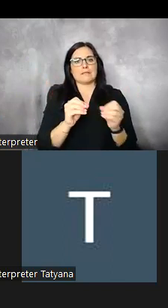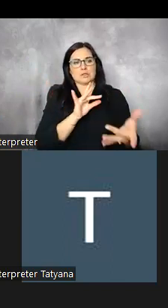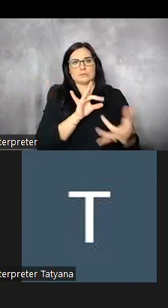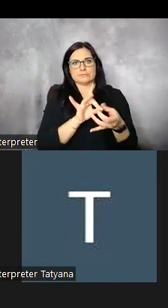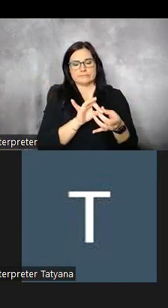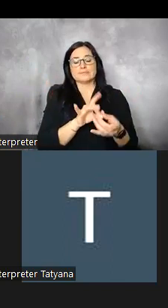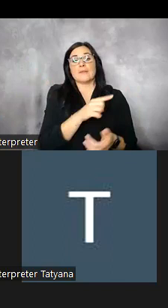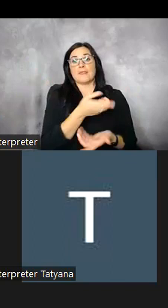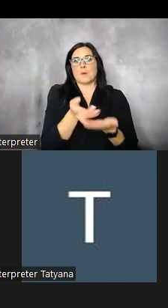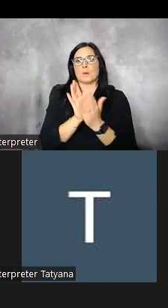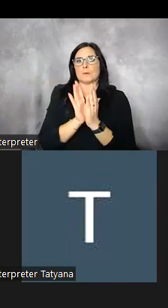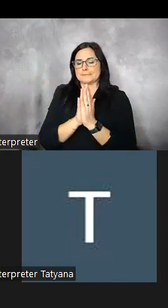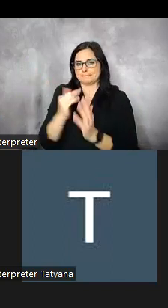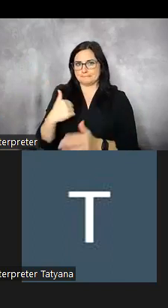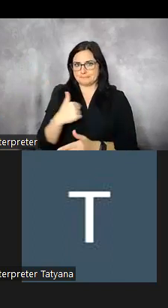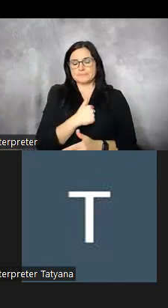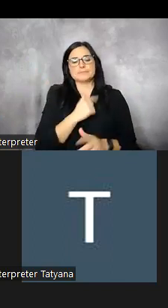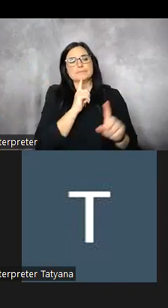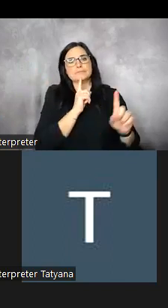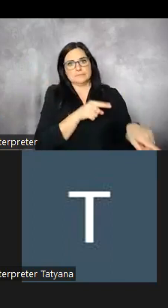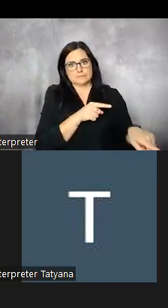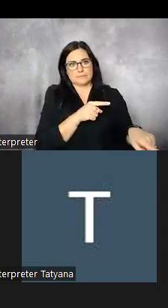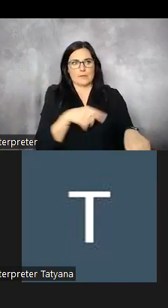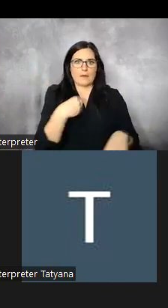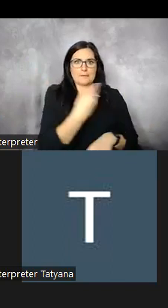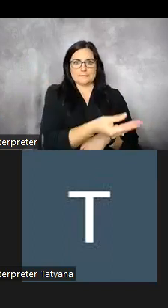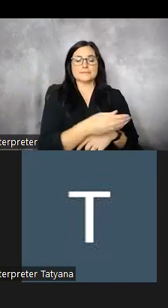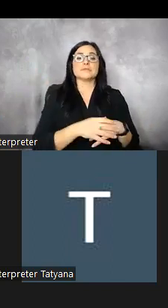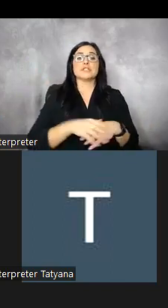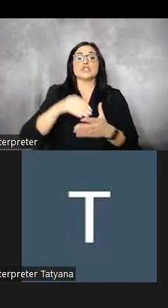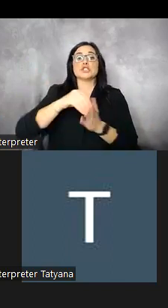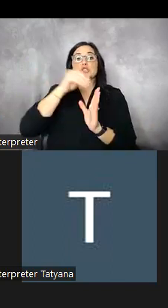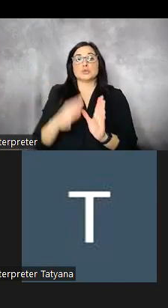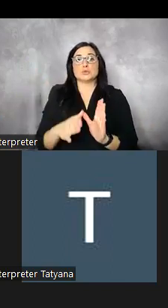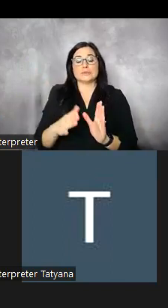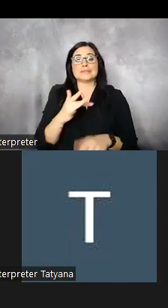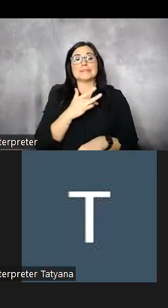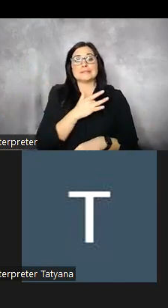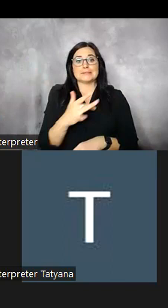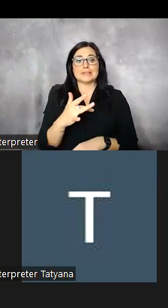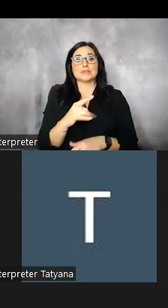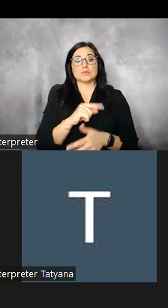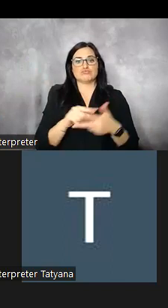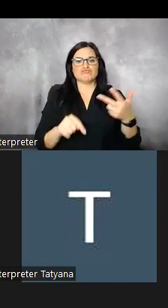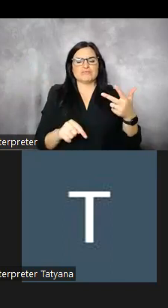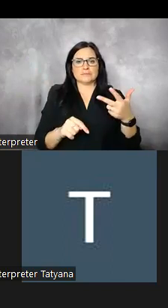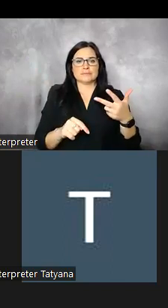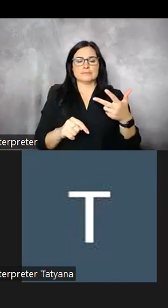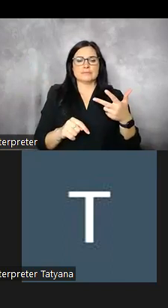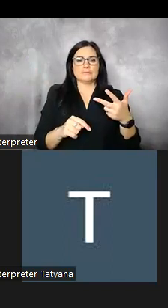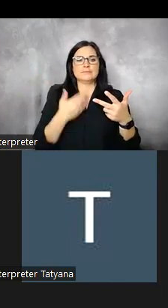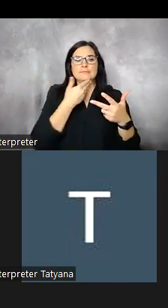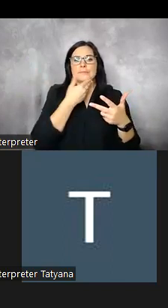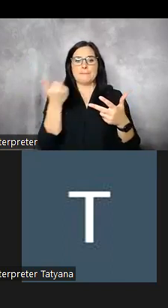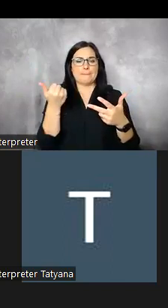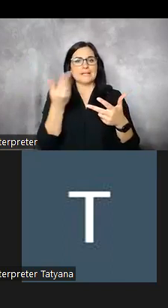make requests of us, and then we return those requests back to you. The students, usually these three things are the best things to